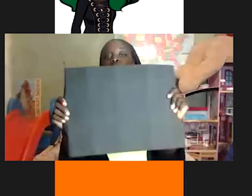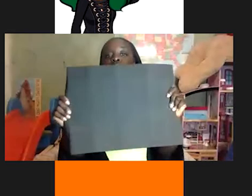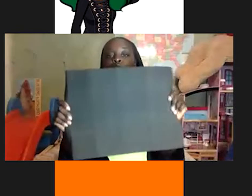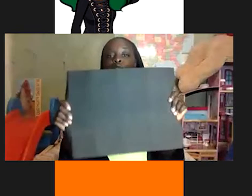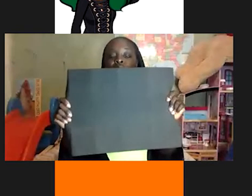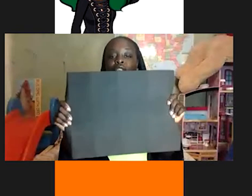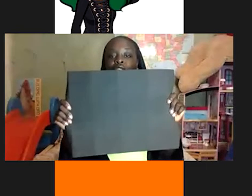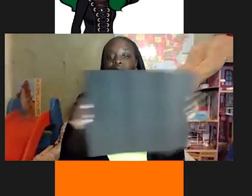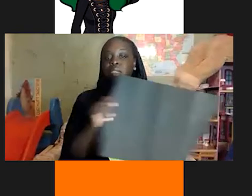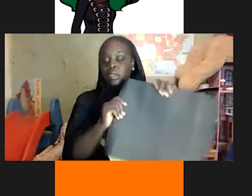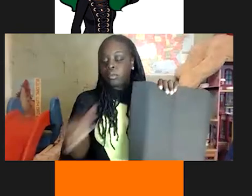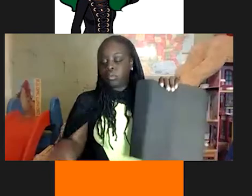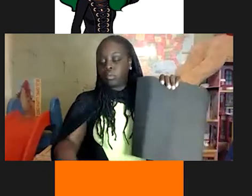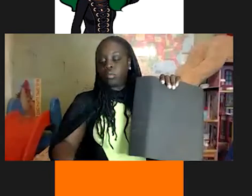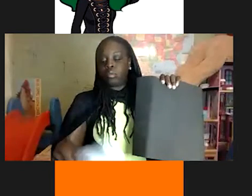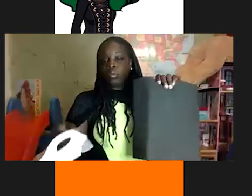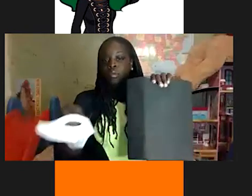I'm going to use this sheet